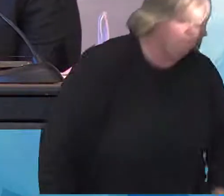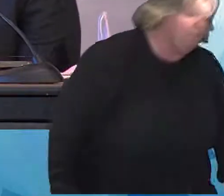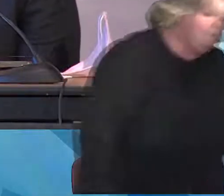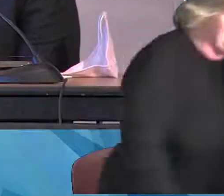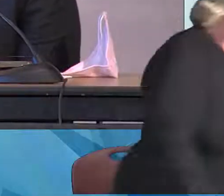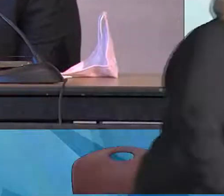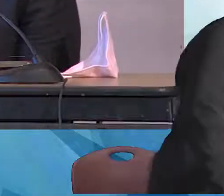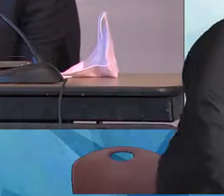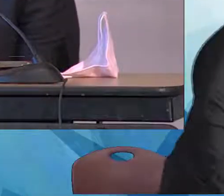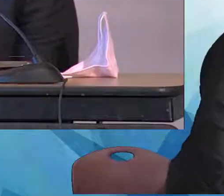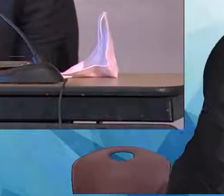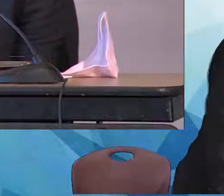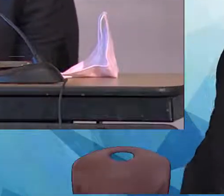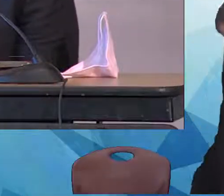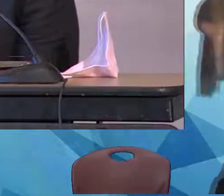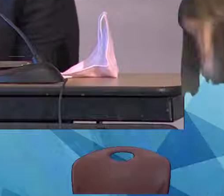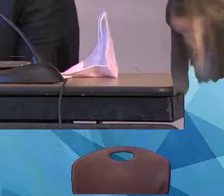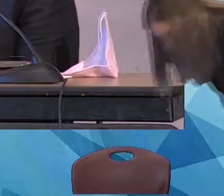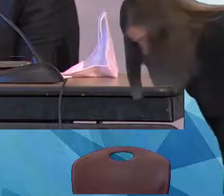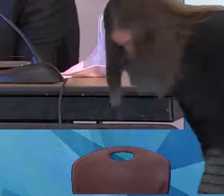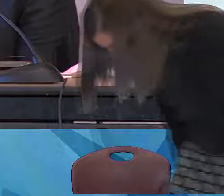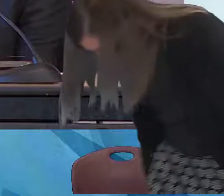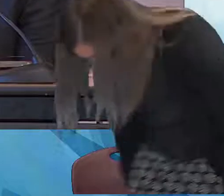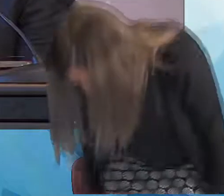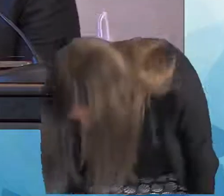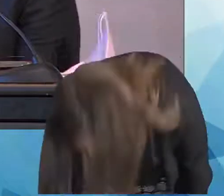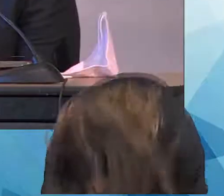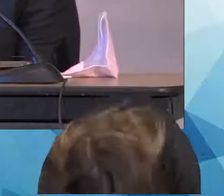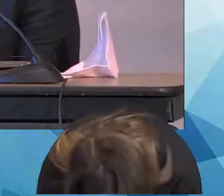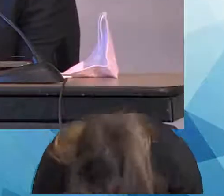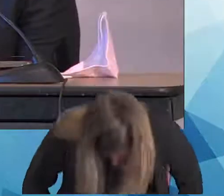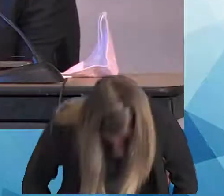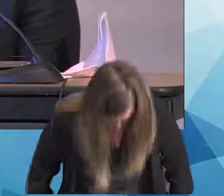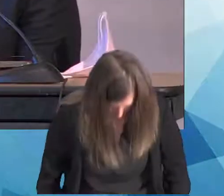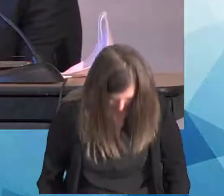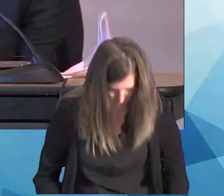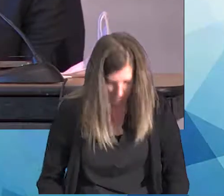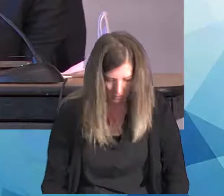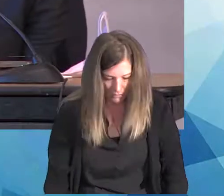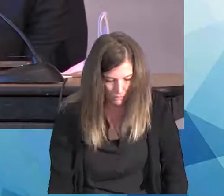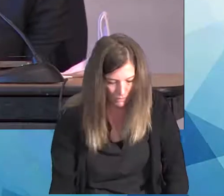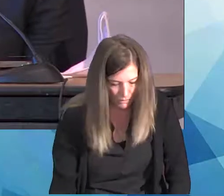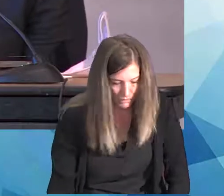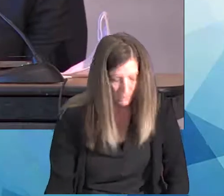No, hearing none. Thank you, Dr. Rex, for your report.